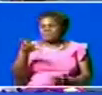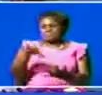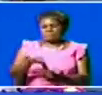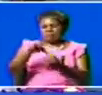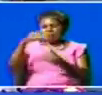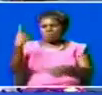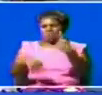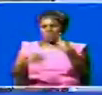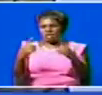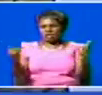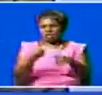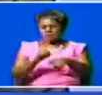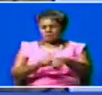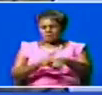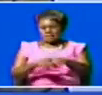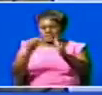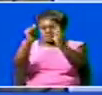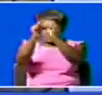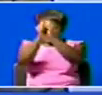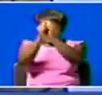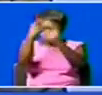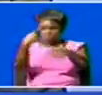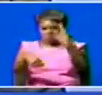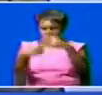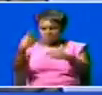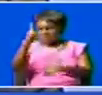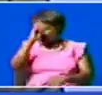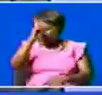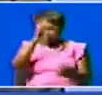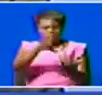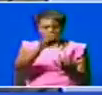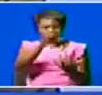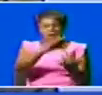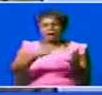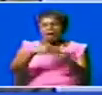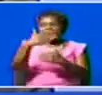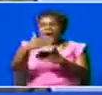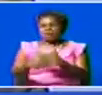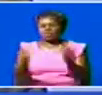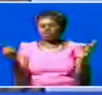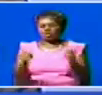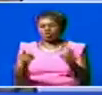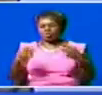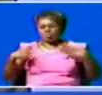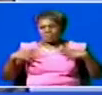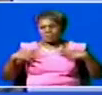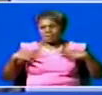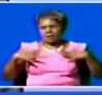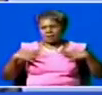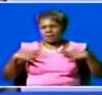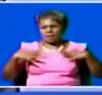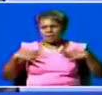winners shortly. We're going to pick 10 of you randomly. But we're going to do that after this very short break. Stay with us.